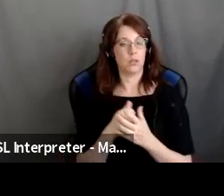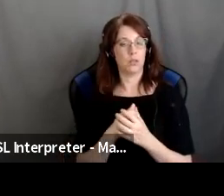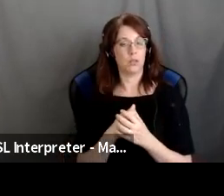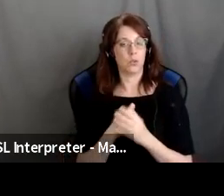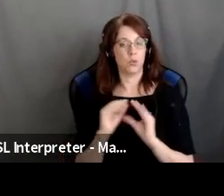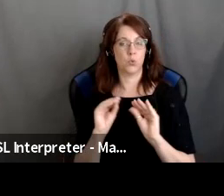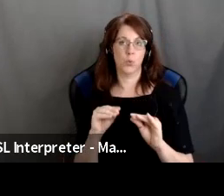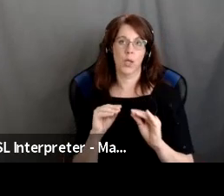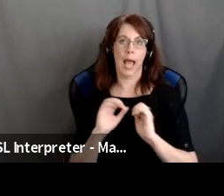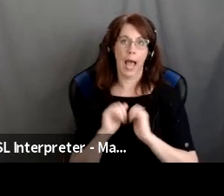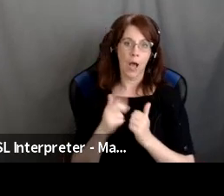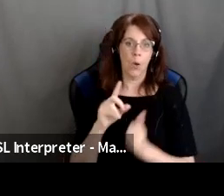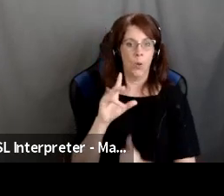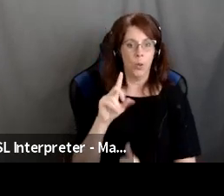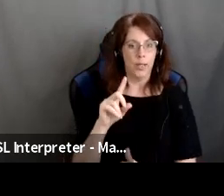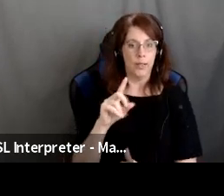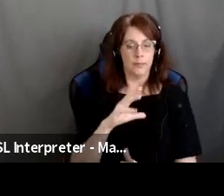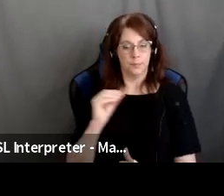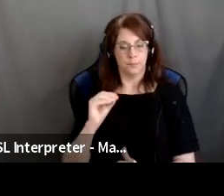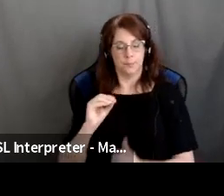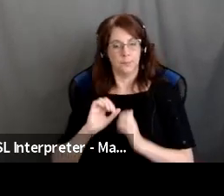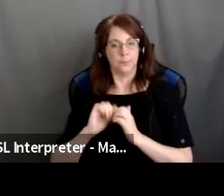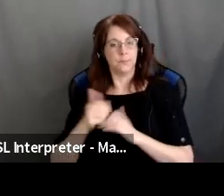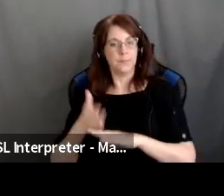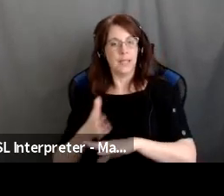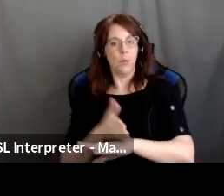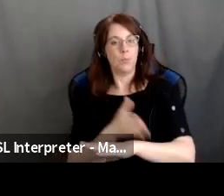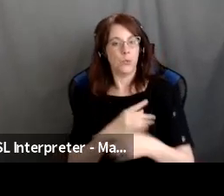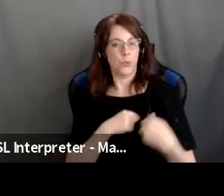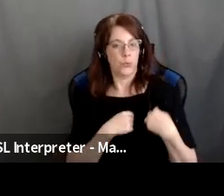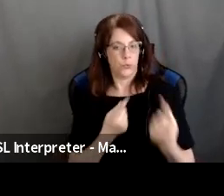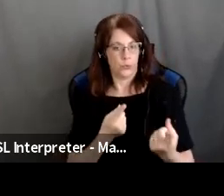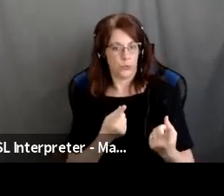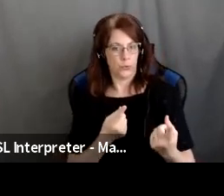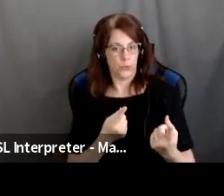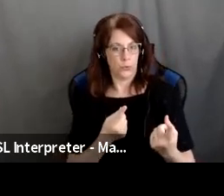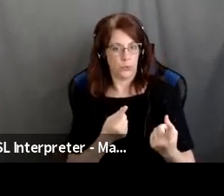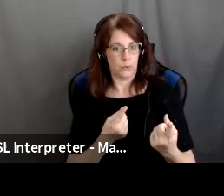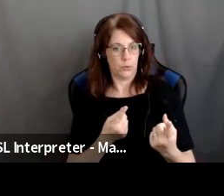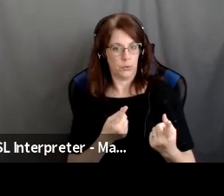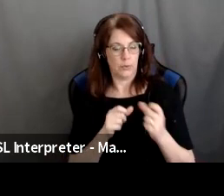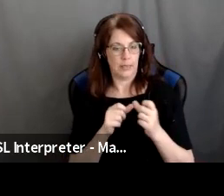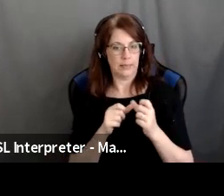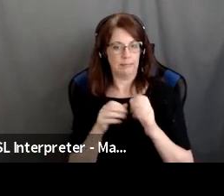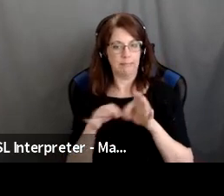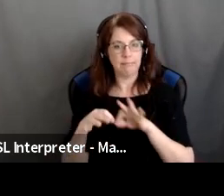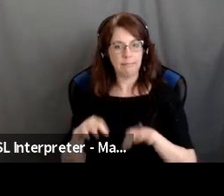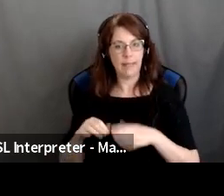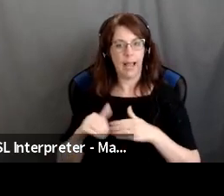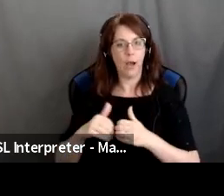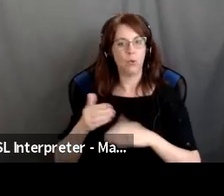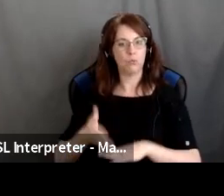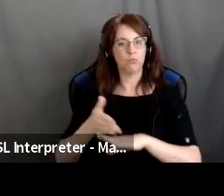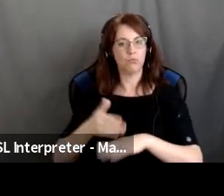put how you did and how you can, and how you kind of improved on it and state over time kind of how you made